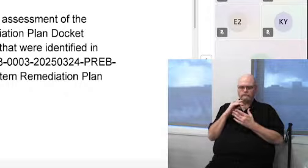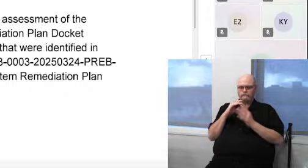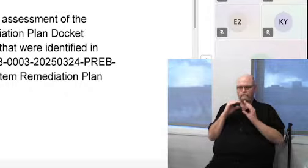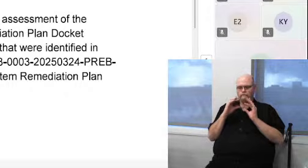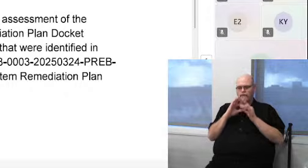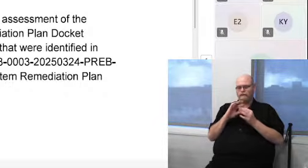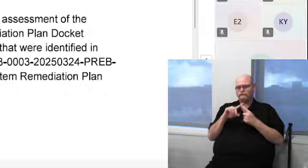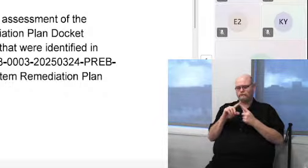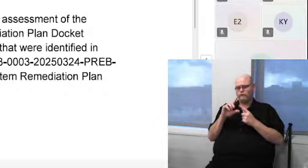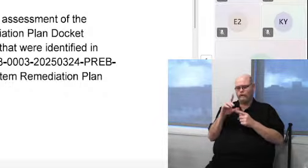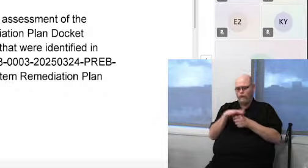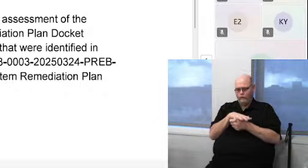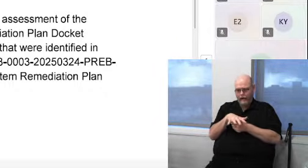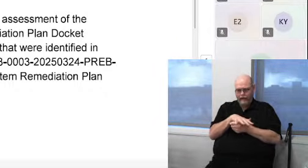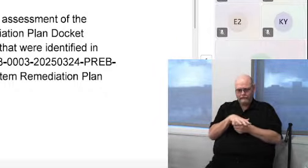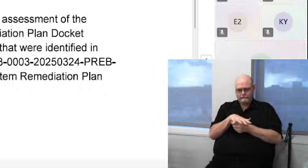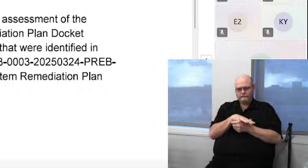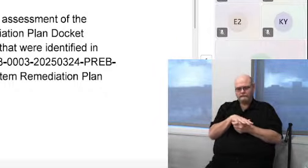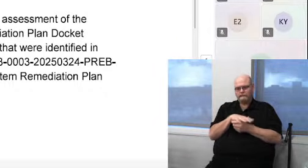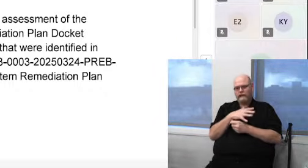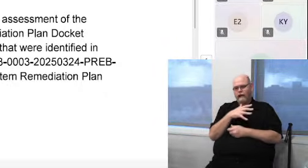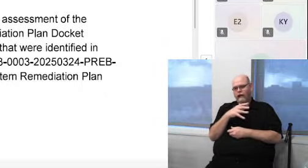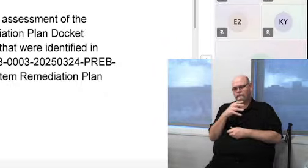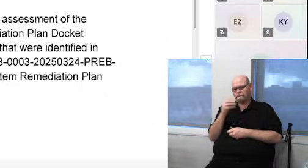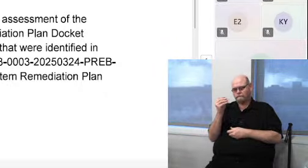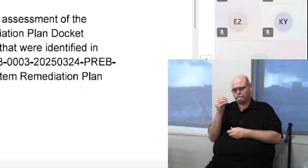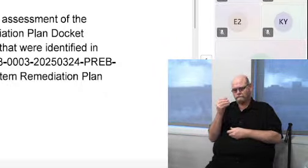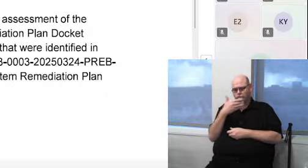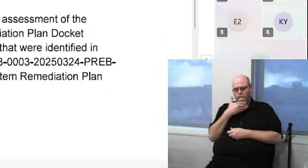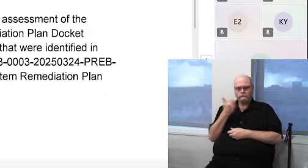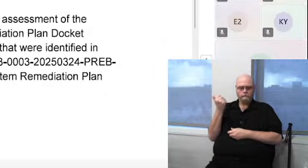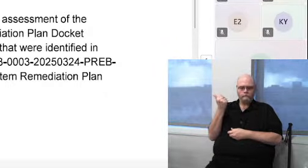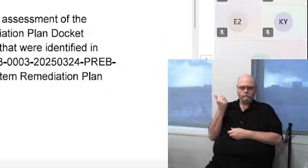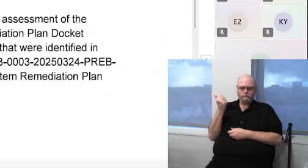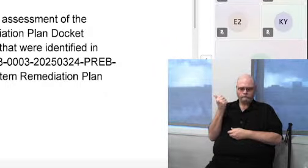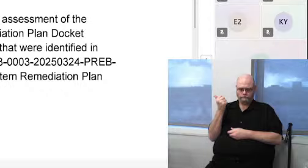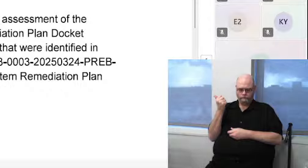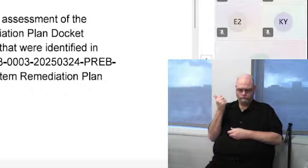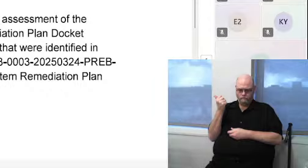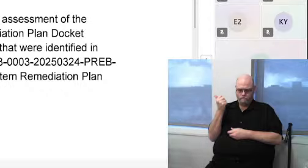the locality of the assets. They can in being able to better